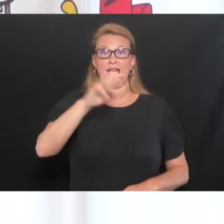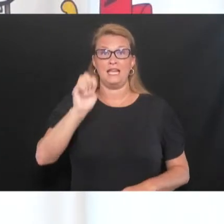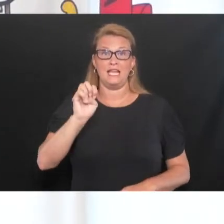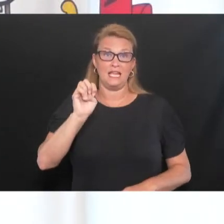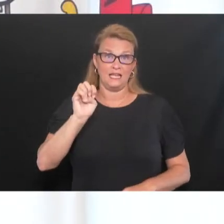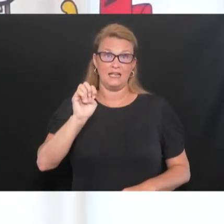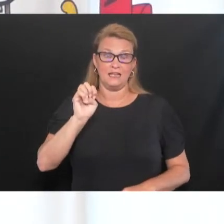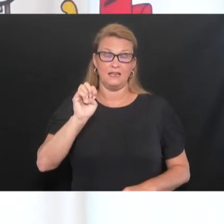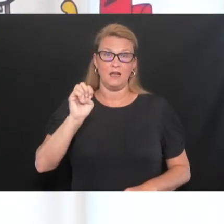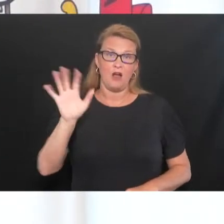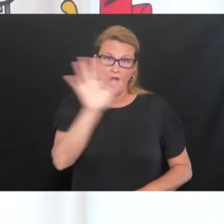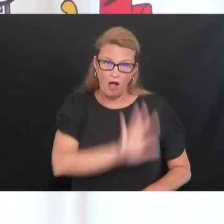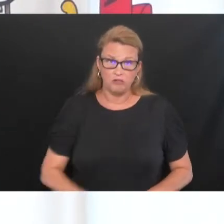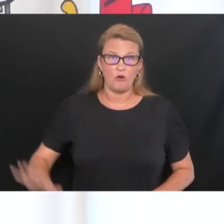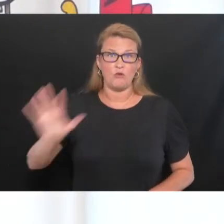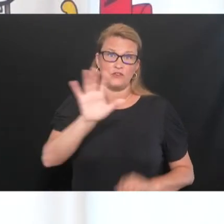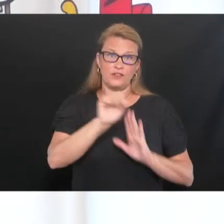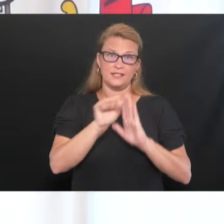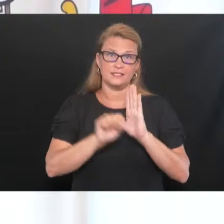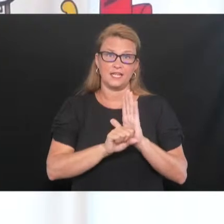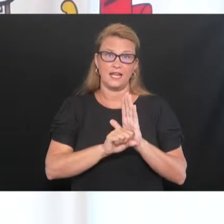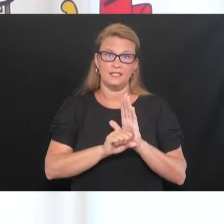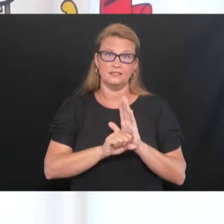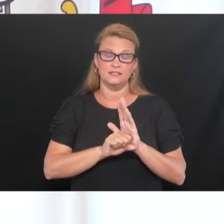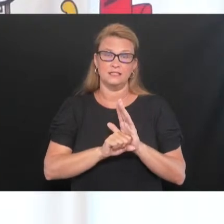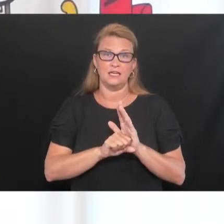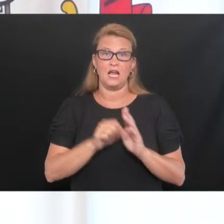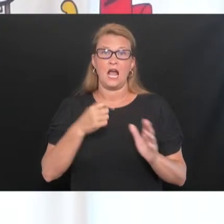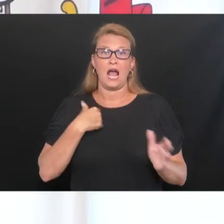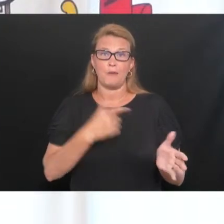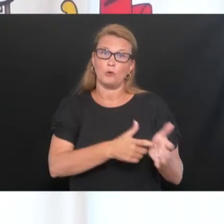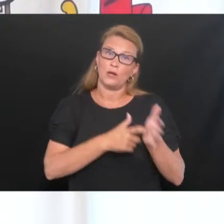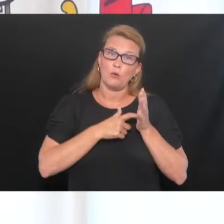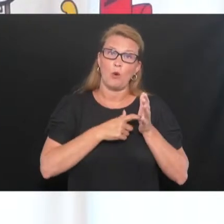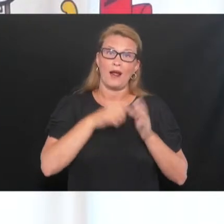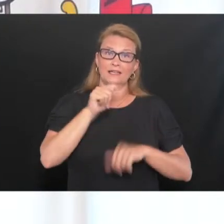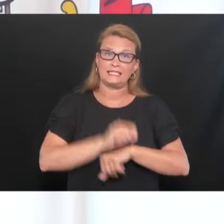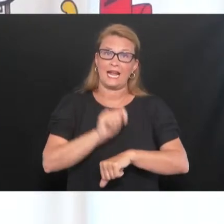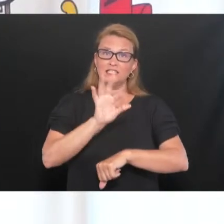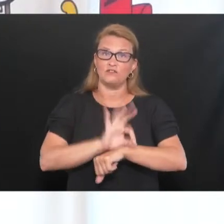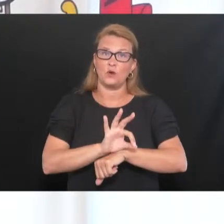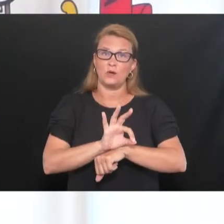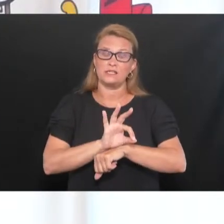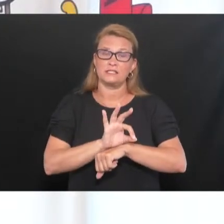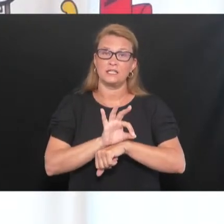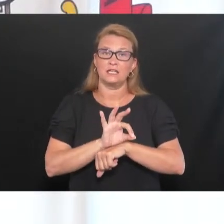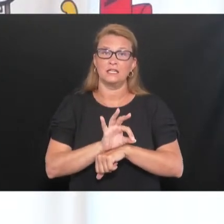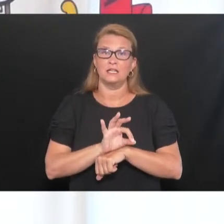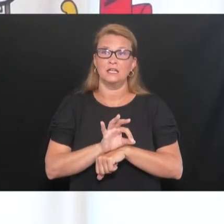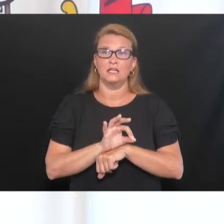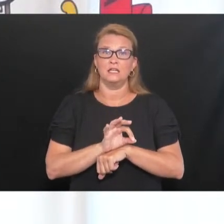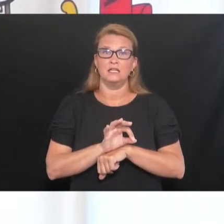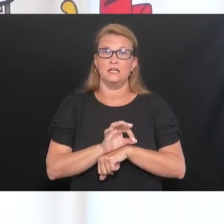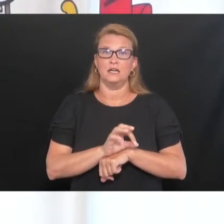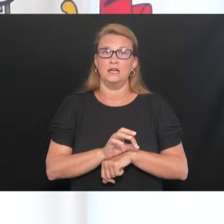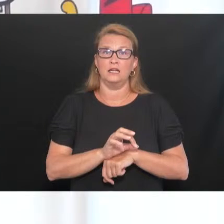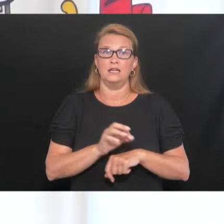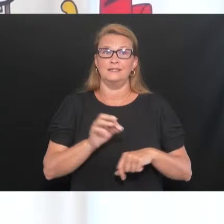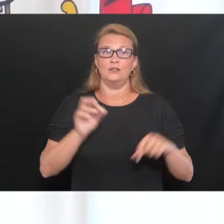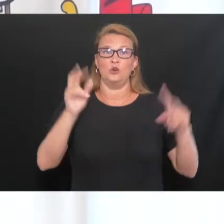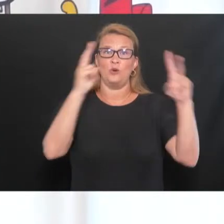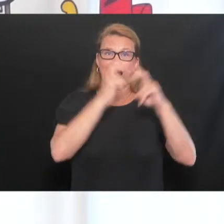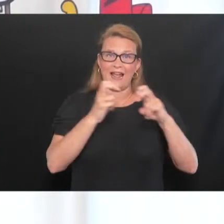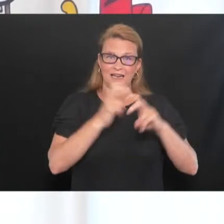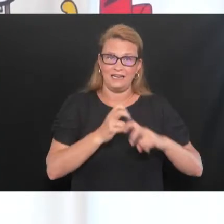our state. I'm directing our task force to look at all the hospital staffing and